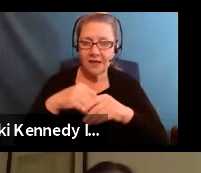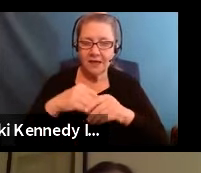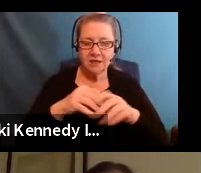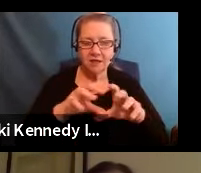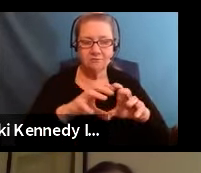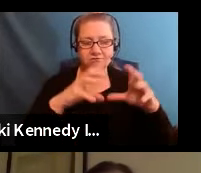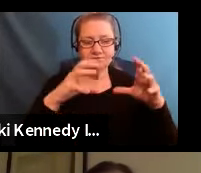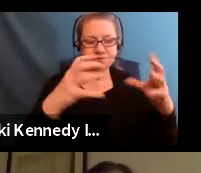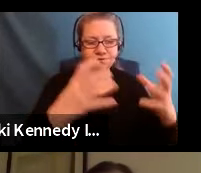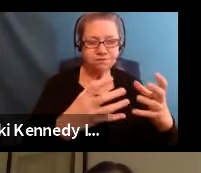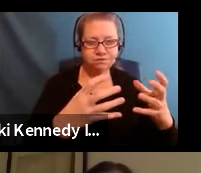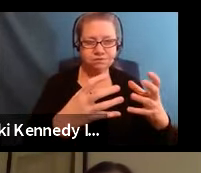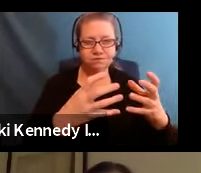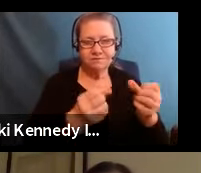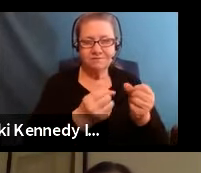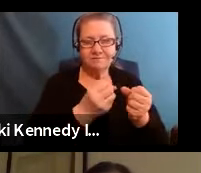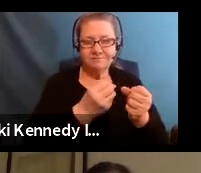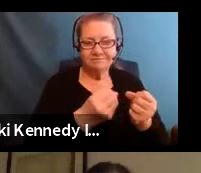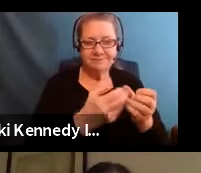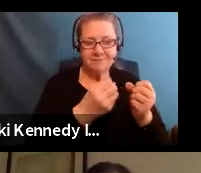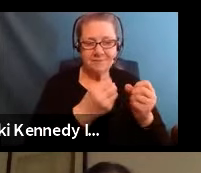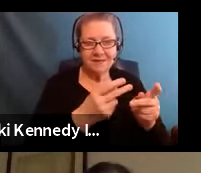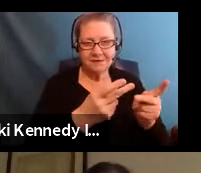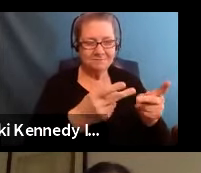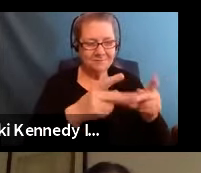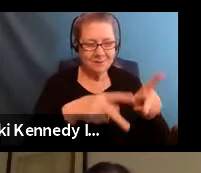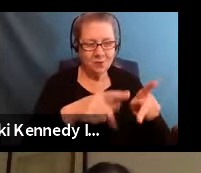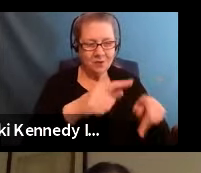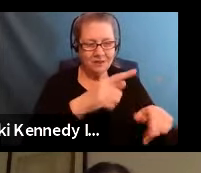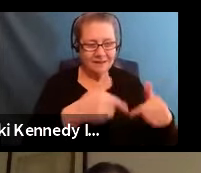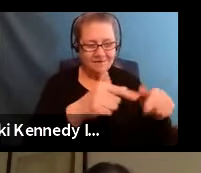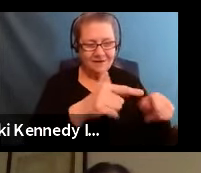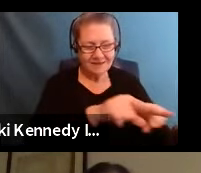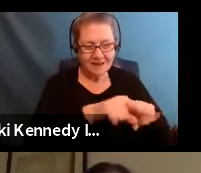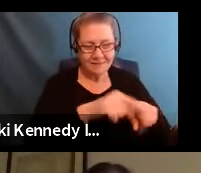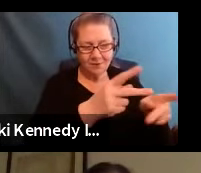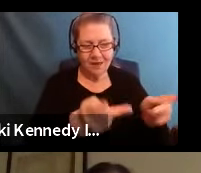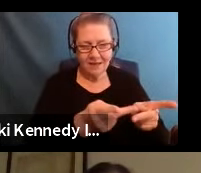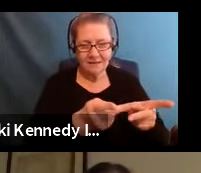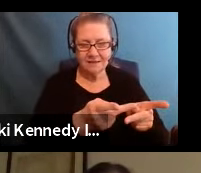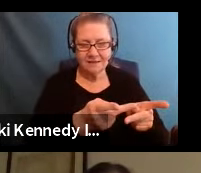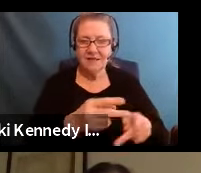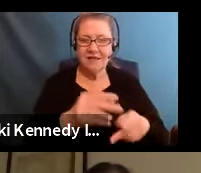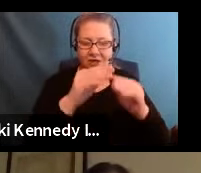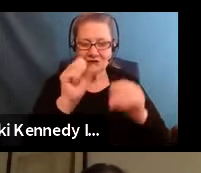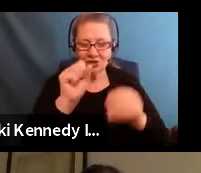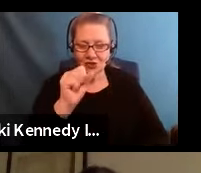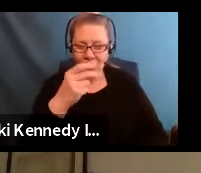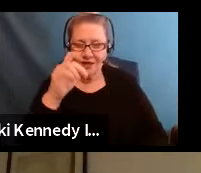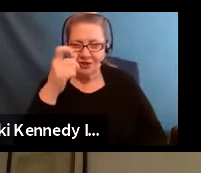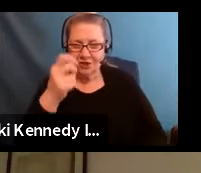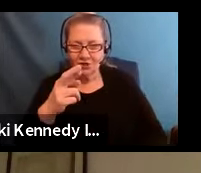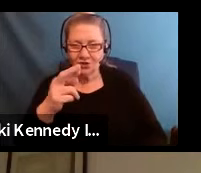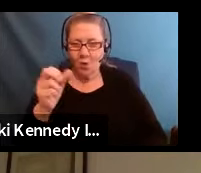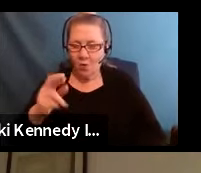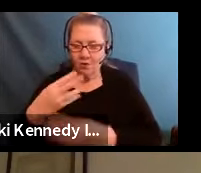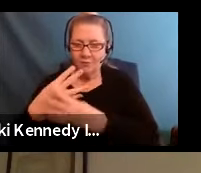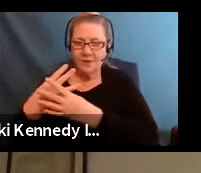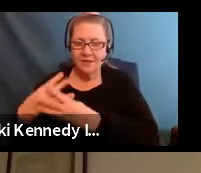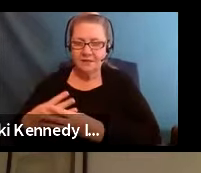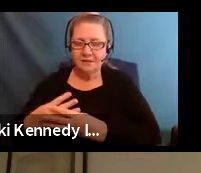settings, such as shelters or who are incarcerated. And I want